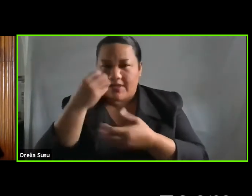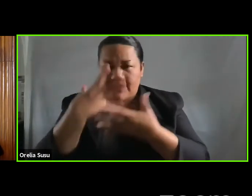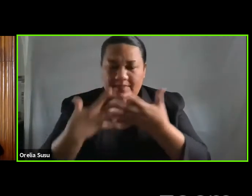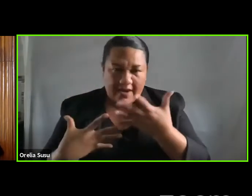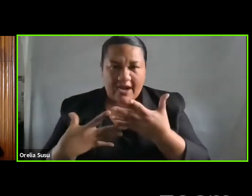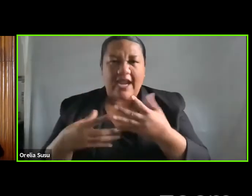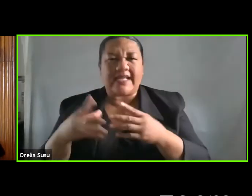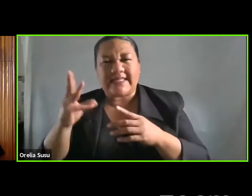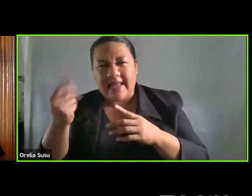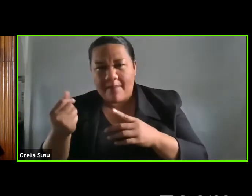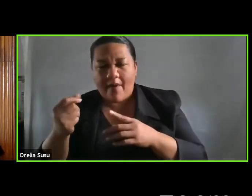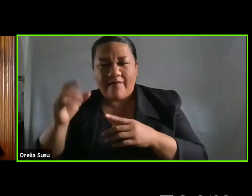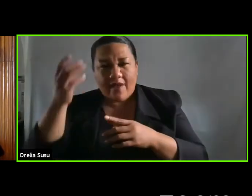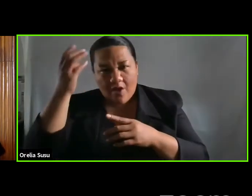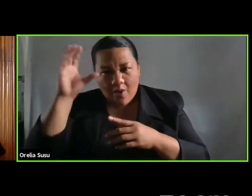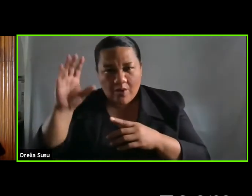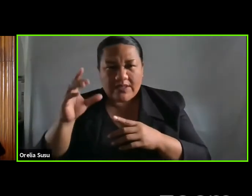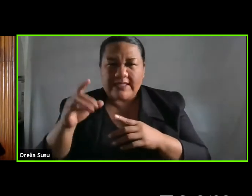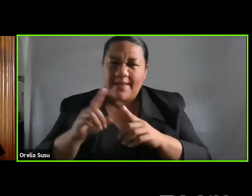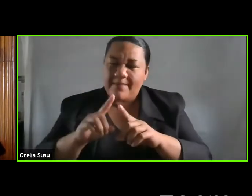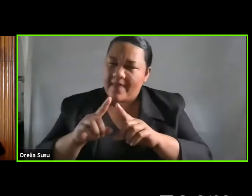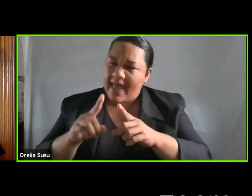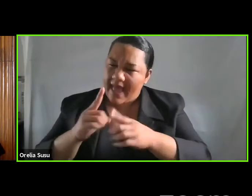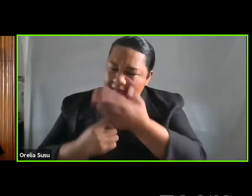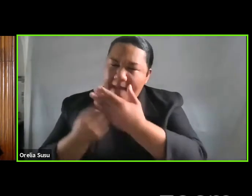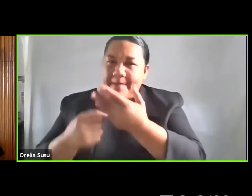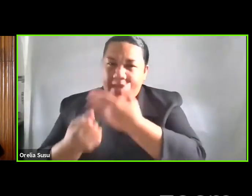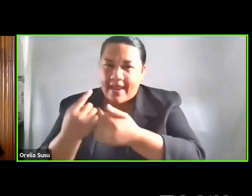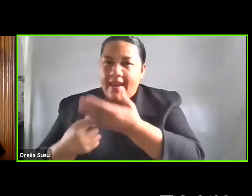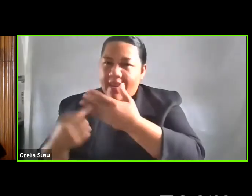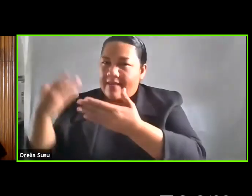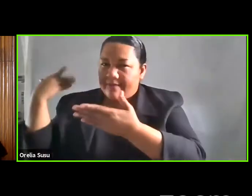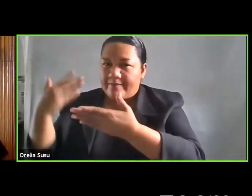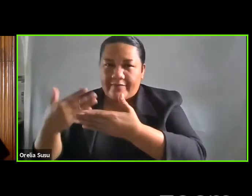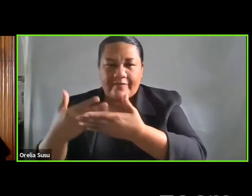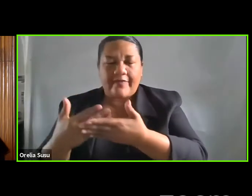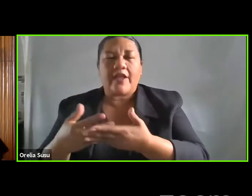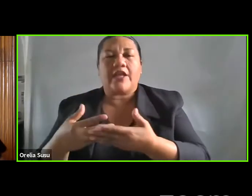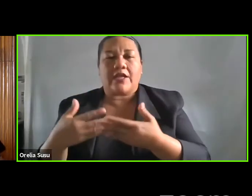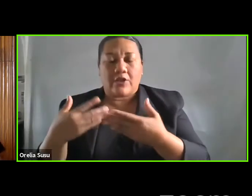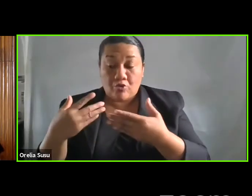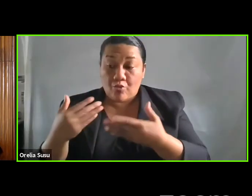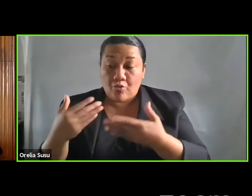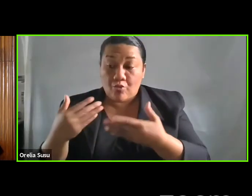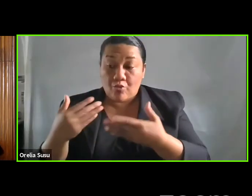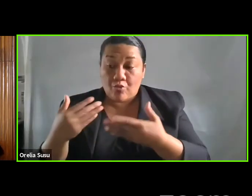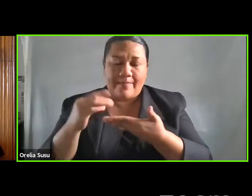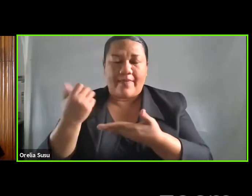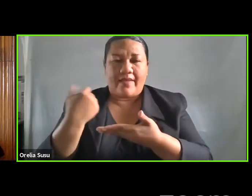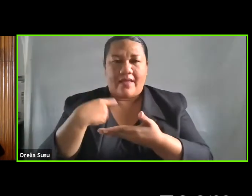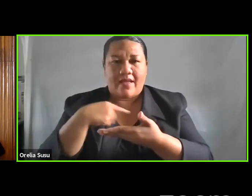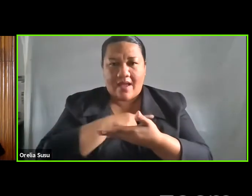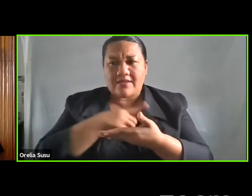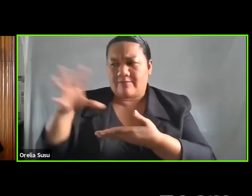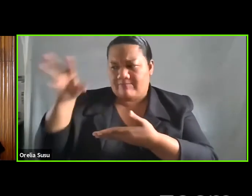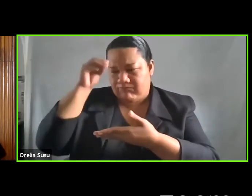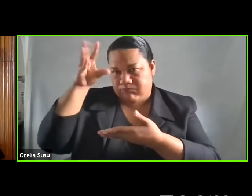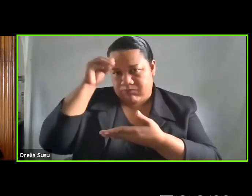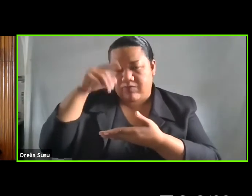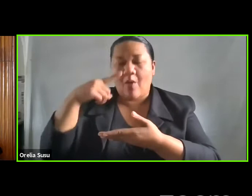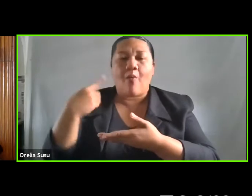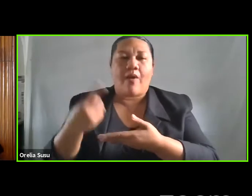using for more than a decade to really help move the work that we're all doing, the good work that we're doing around climate justice. And